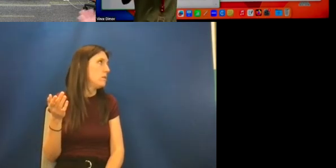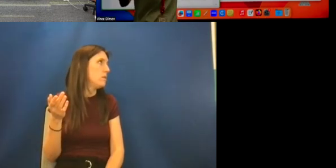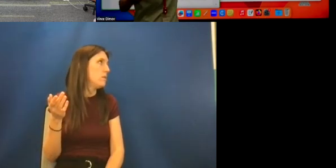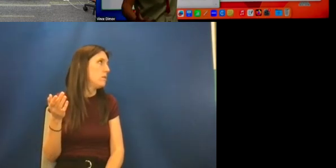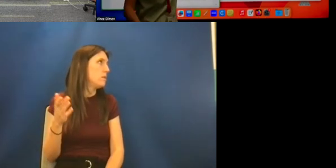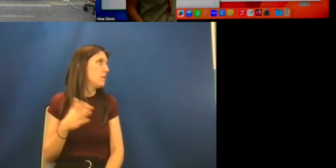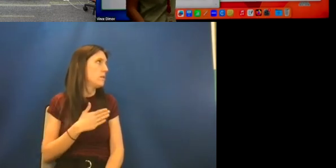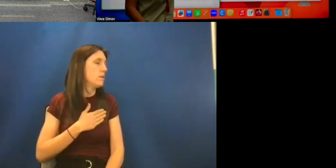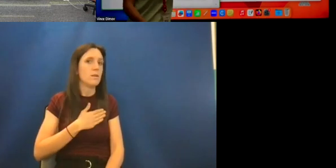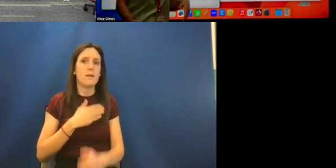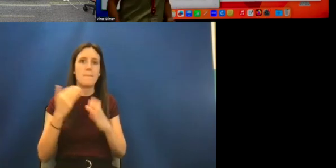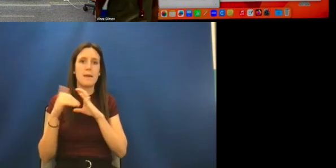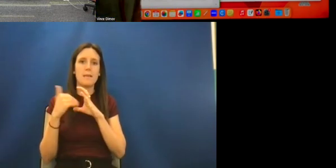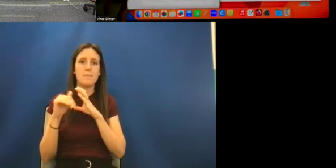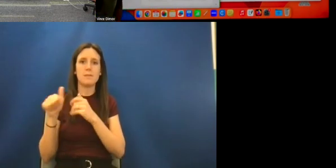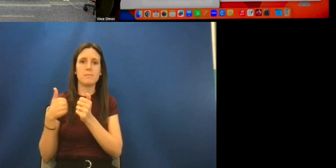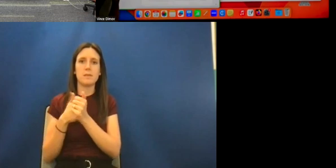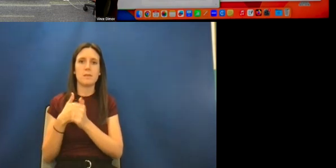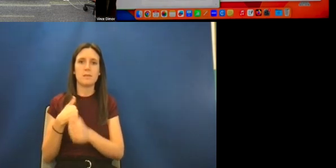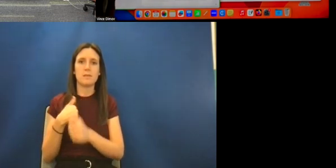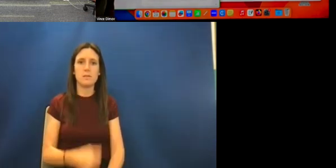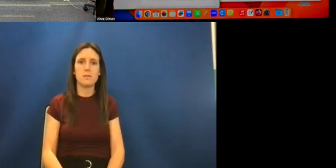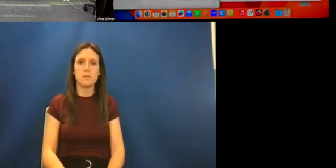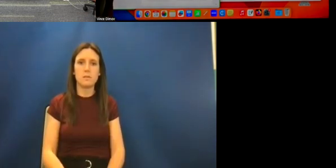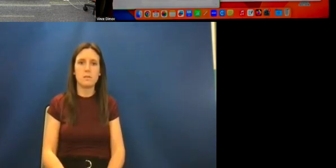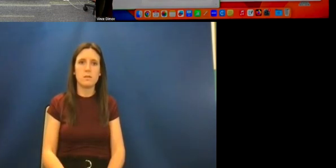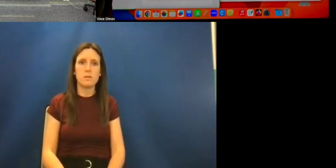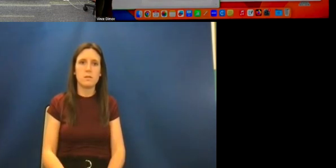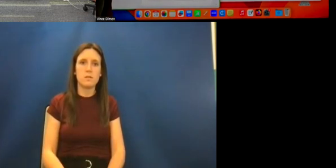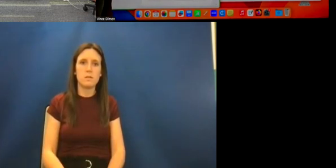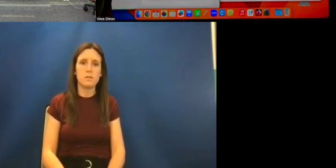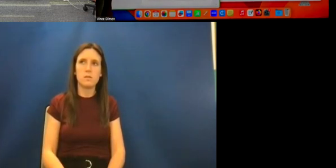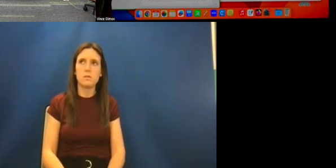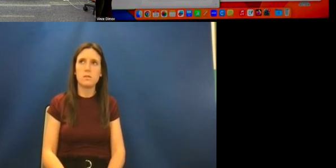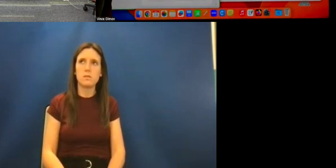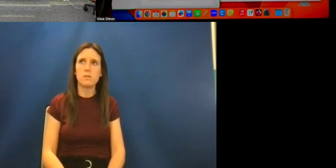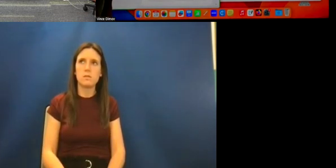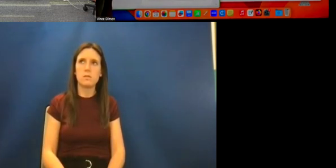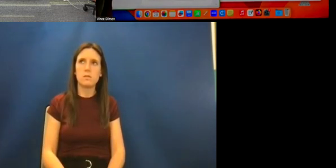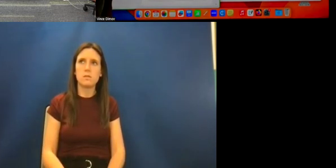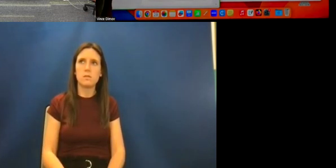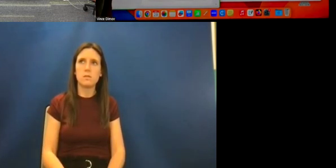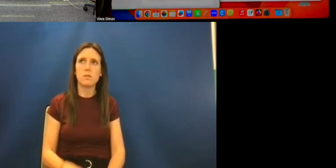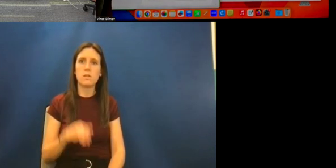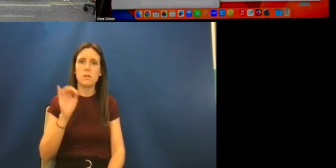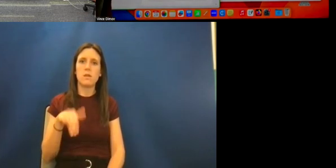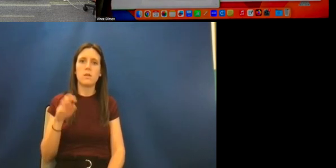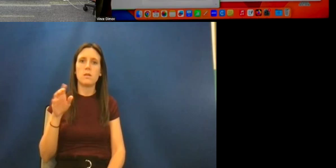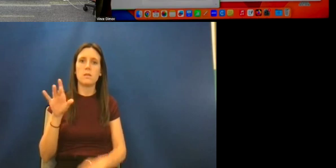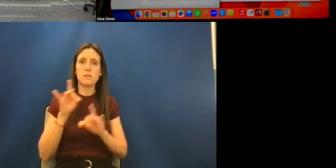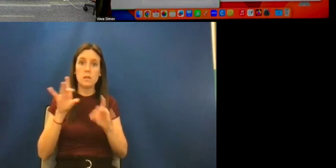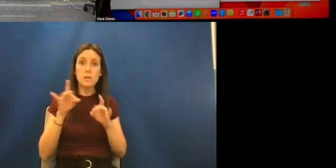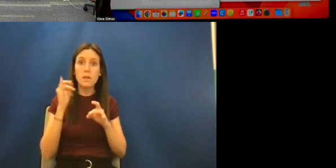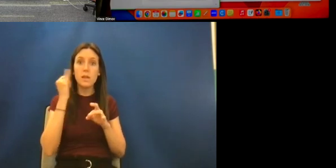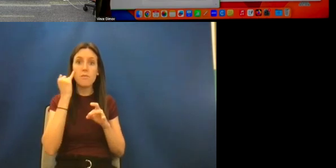my email is behind all of us there. I was gonna say, that one where you manually selected who you wanted in, if you wanted to invite